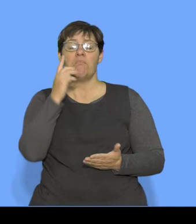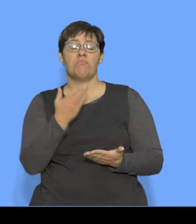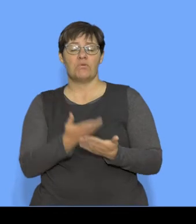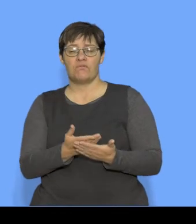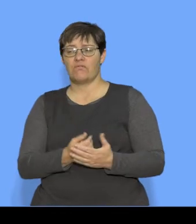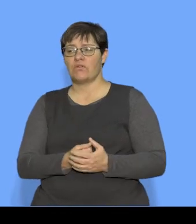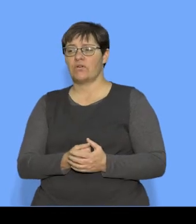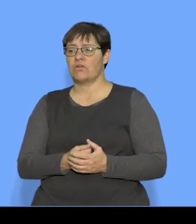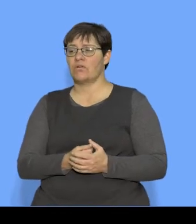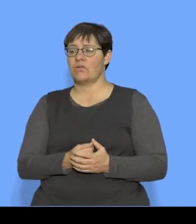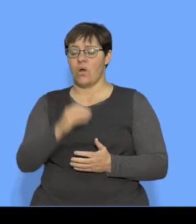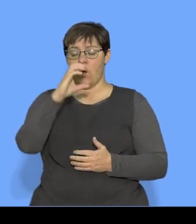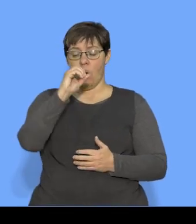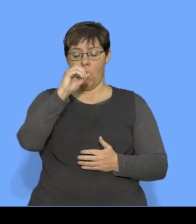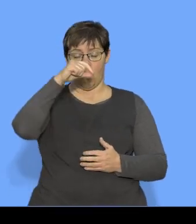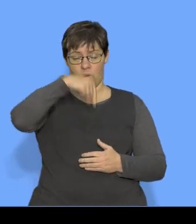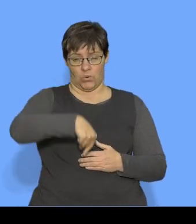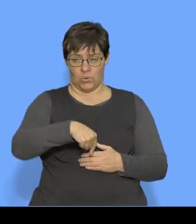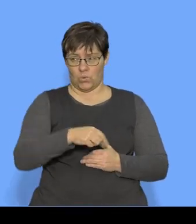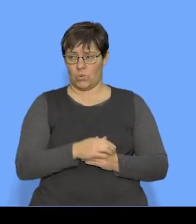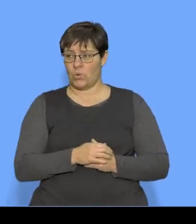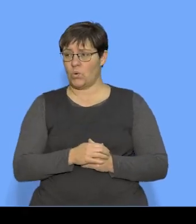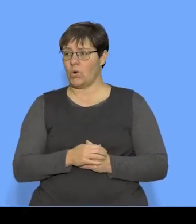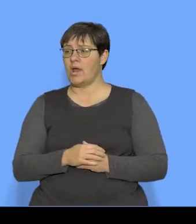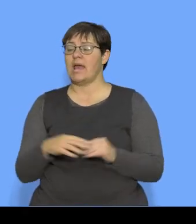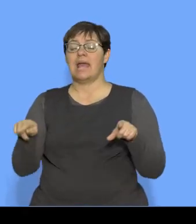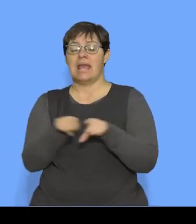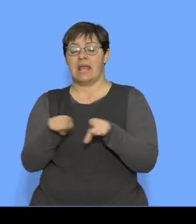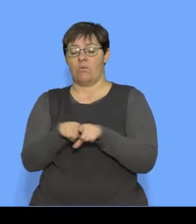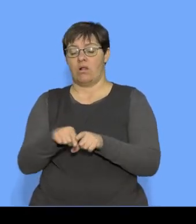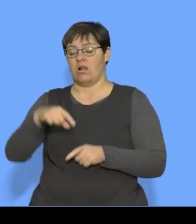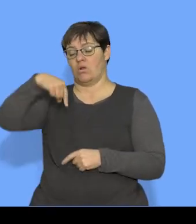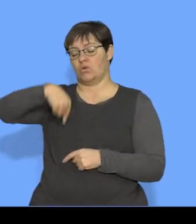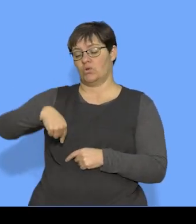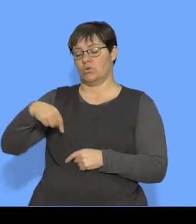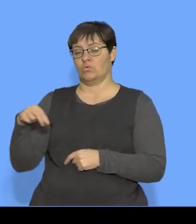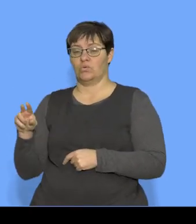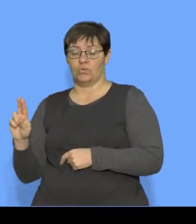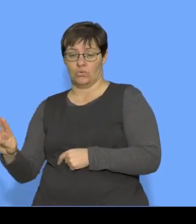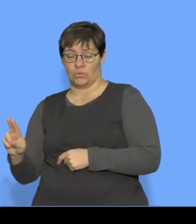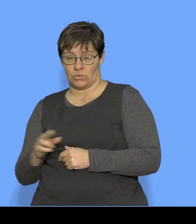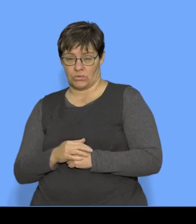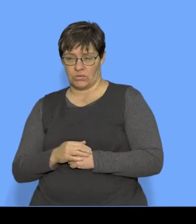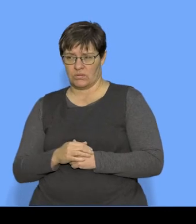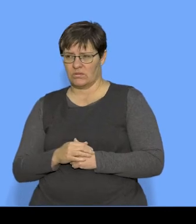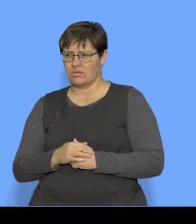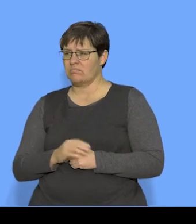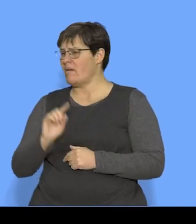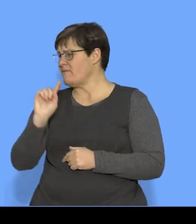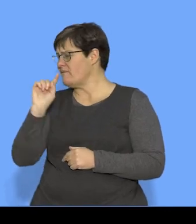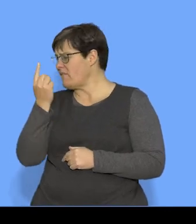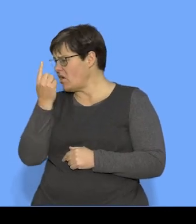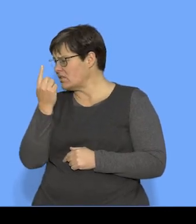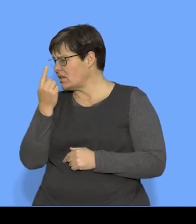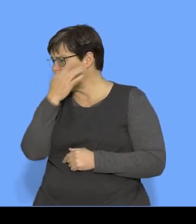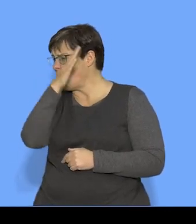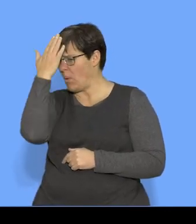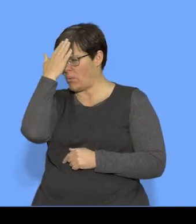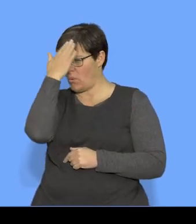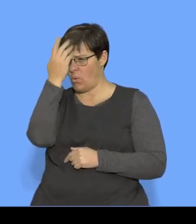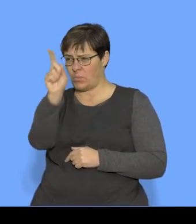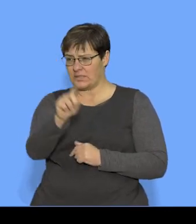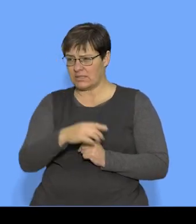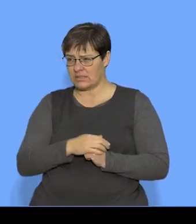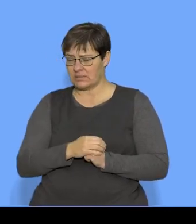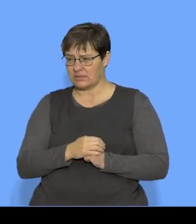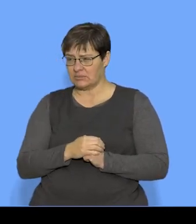to prove that my OQ here is equals to QU, right? But firstly, what do